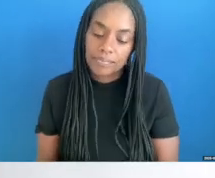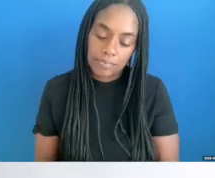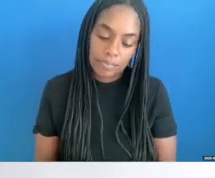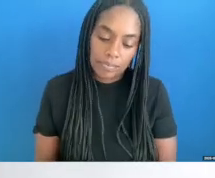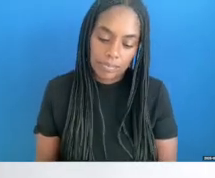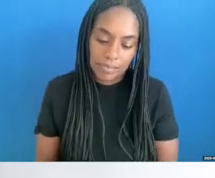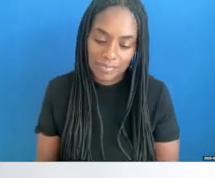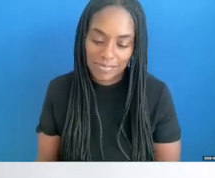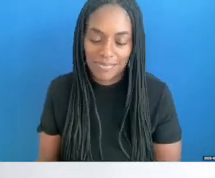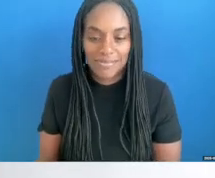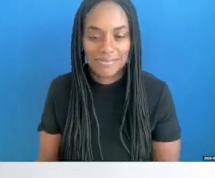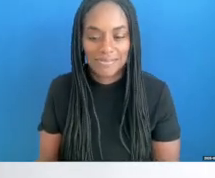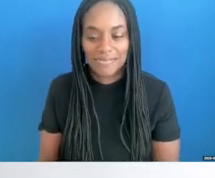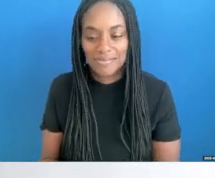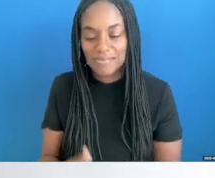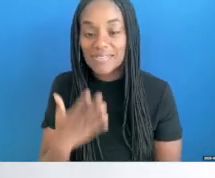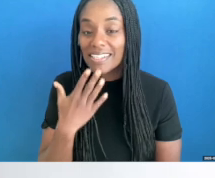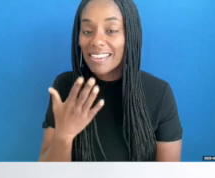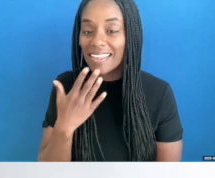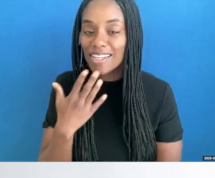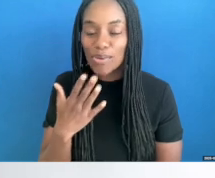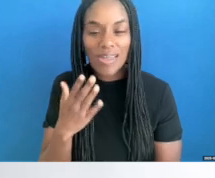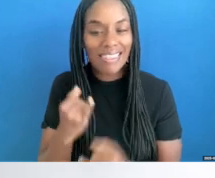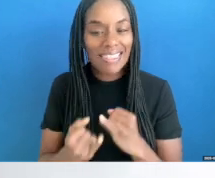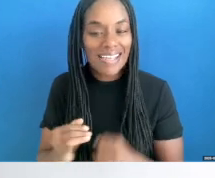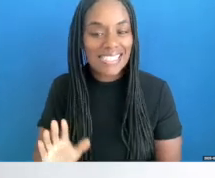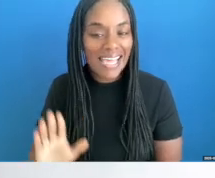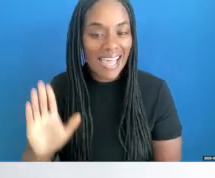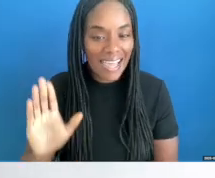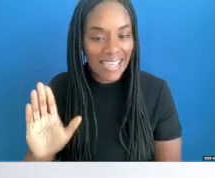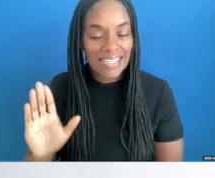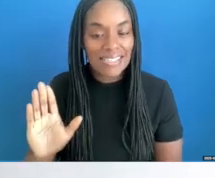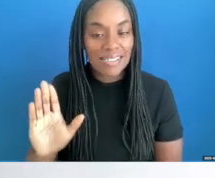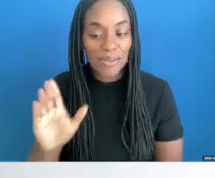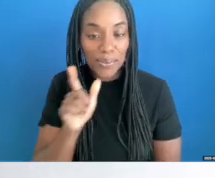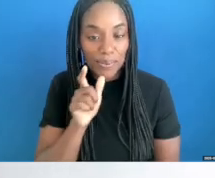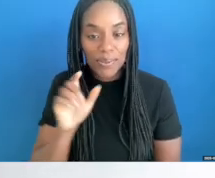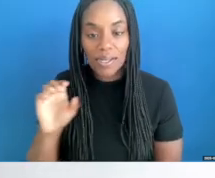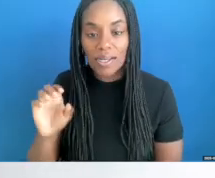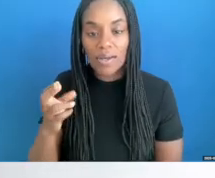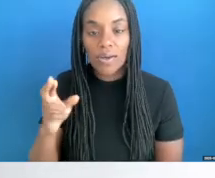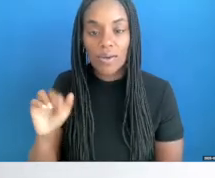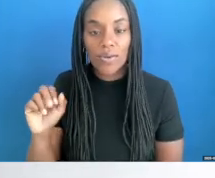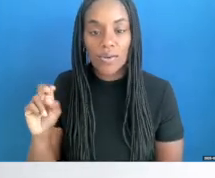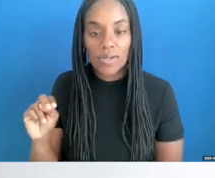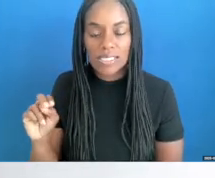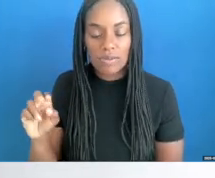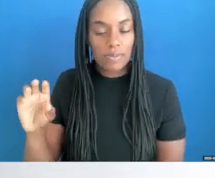Thanks, Steph. All right, last hand we have up is Chris